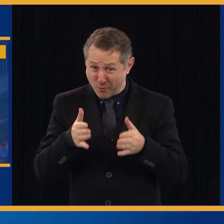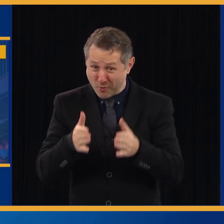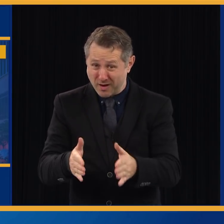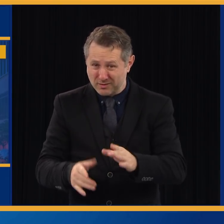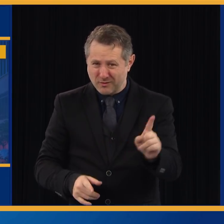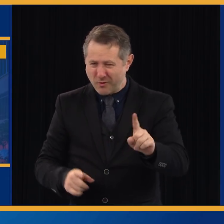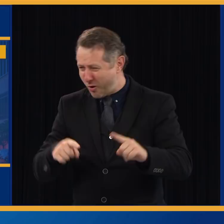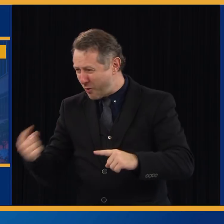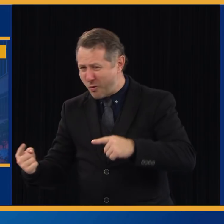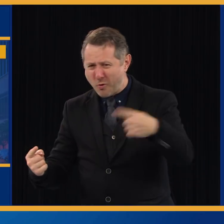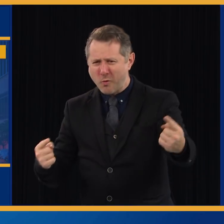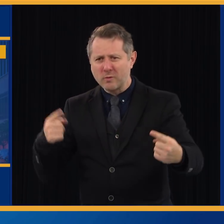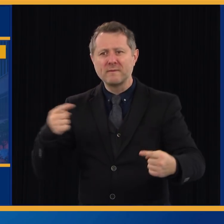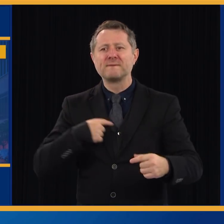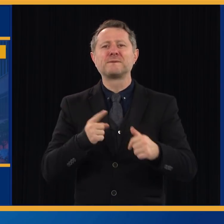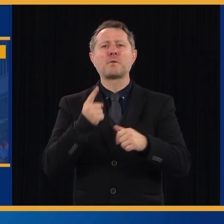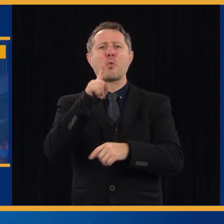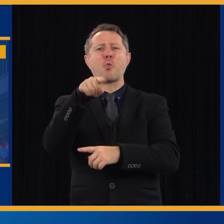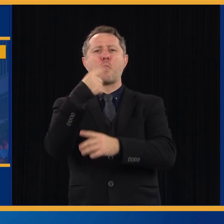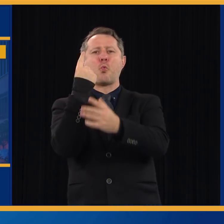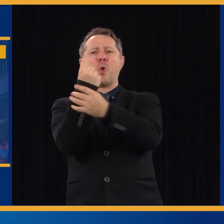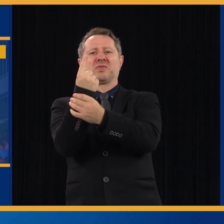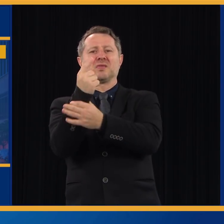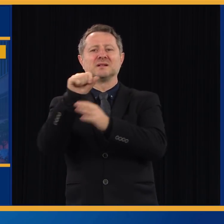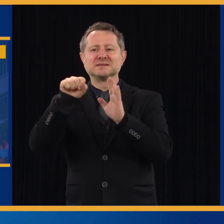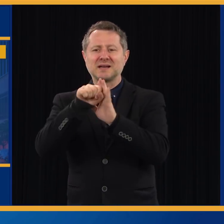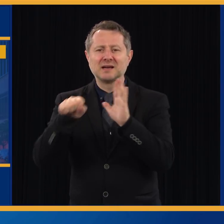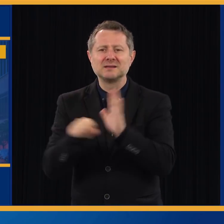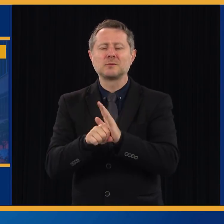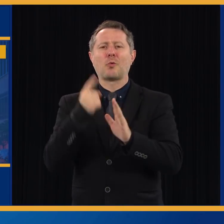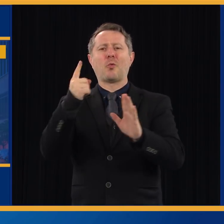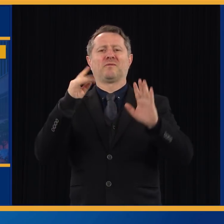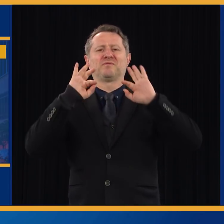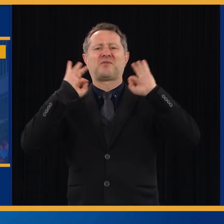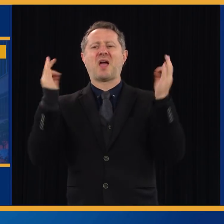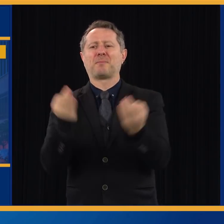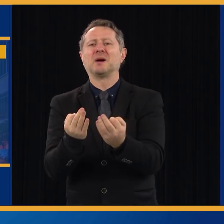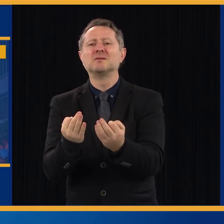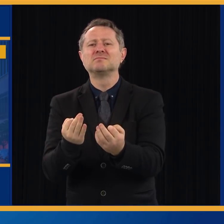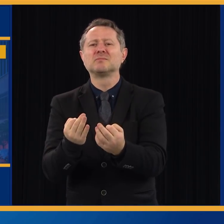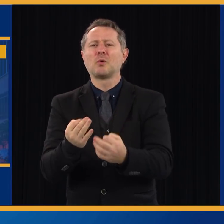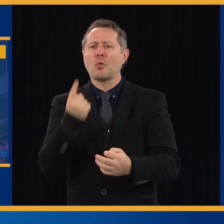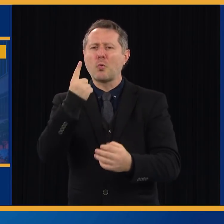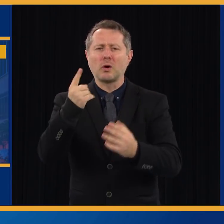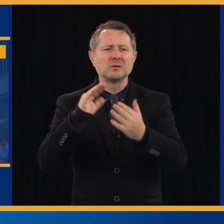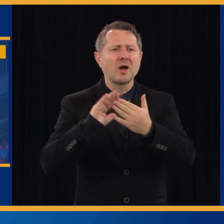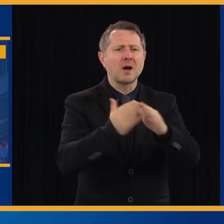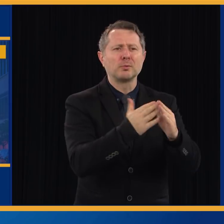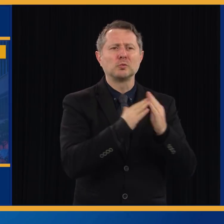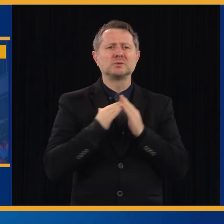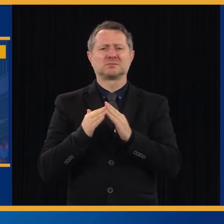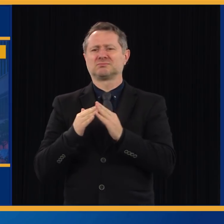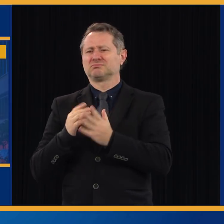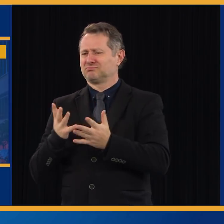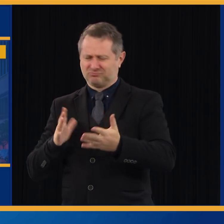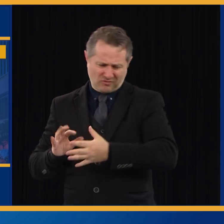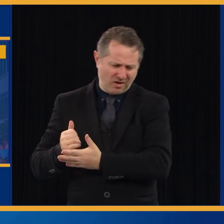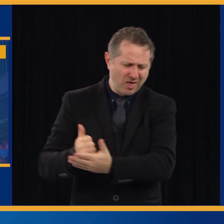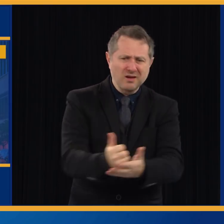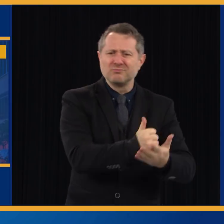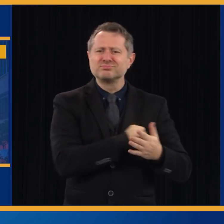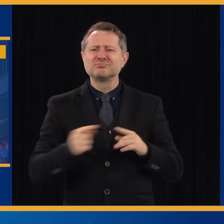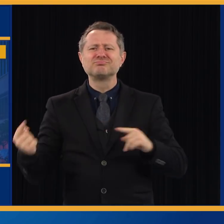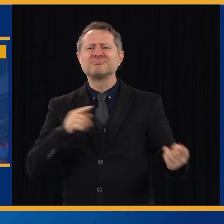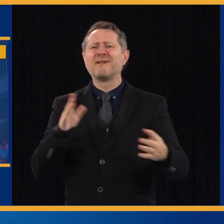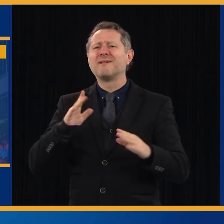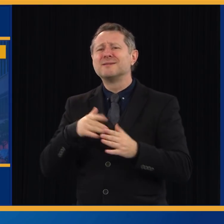one state. We are one family. We are one community, and we're there to help one another. So whatever Erie County needs,